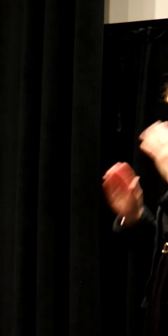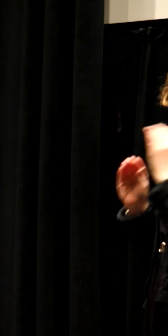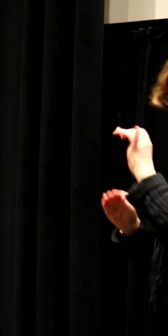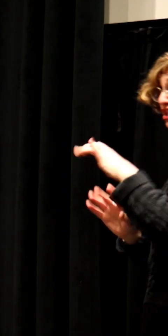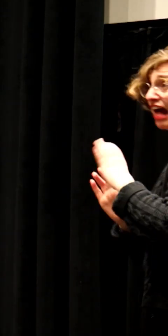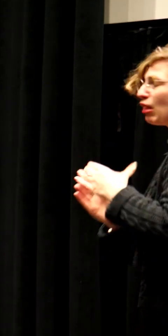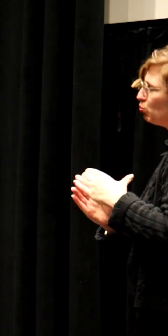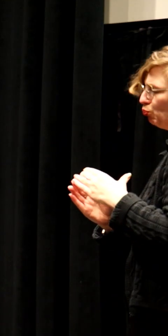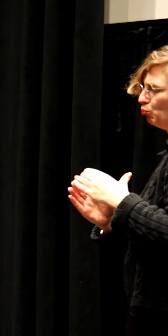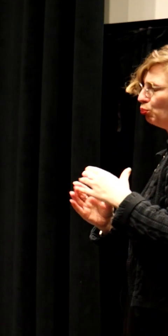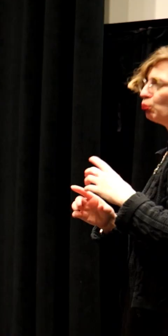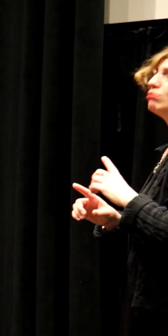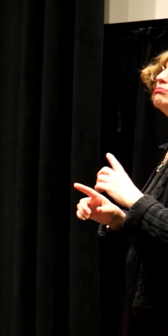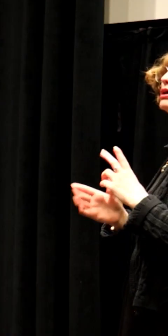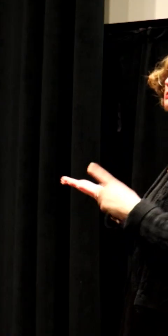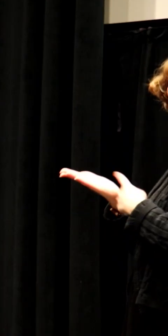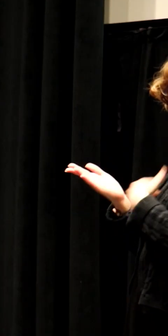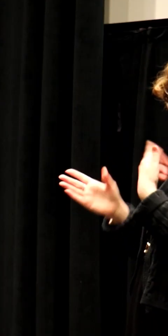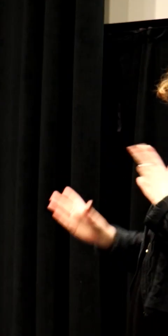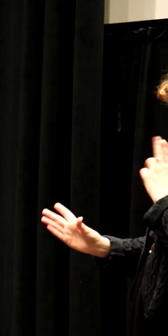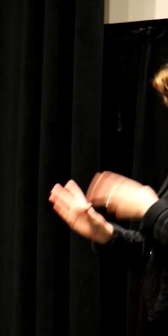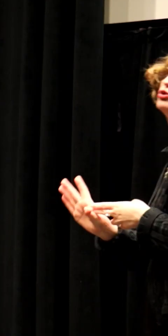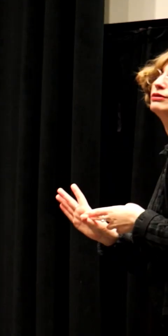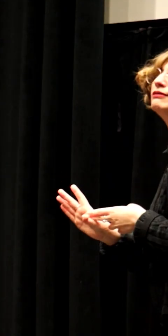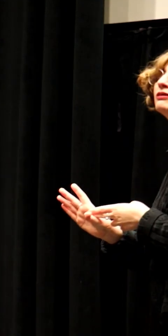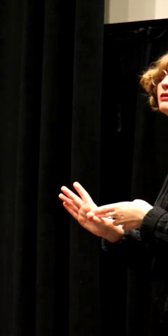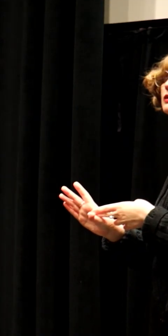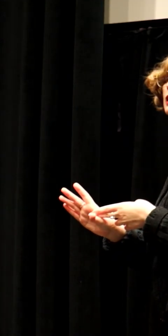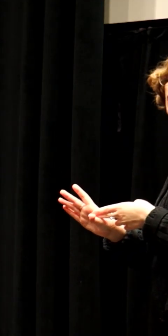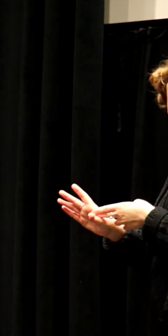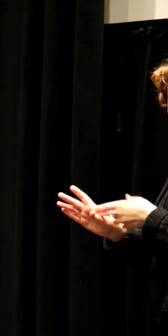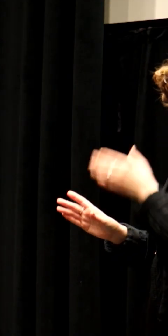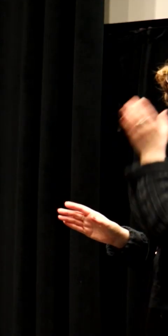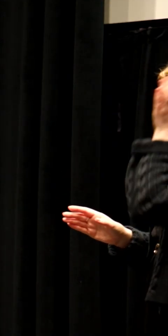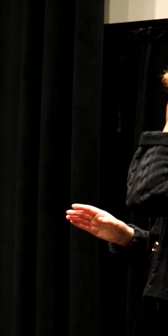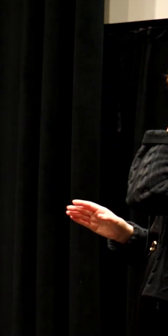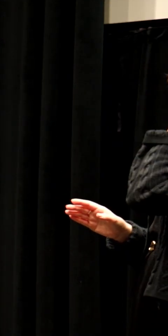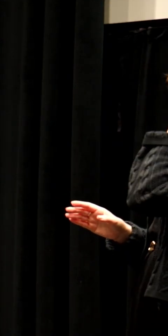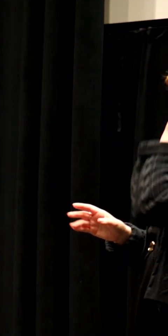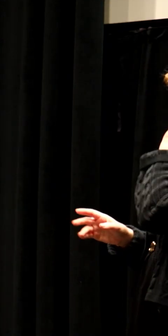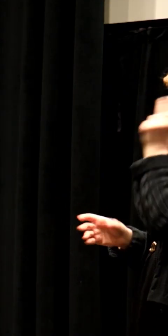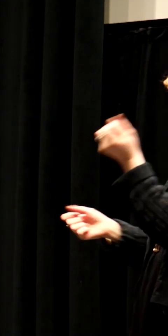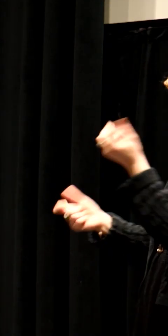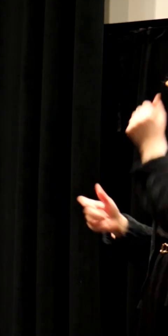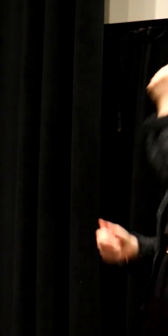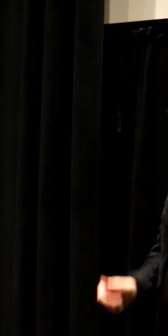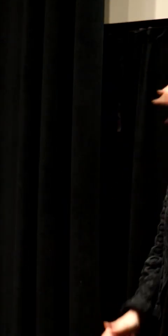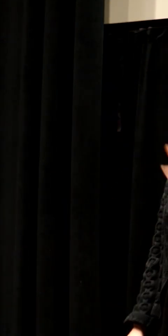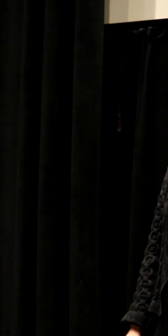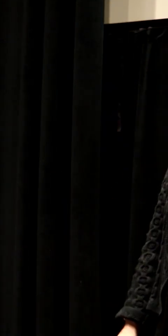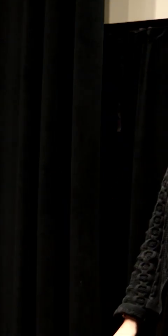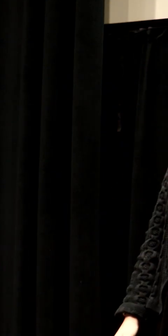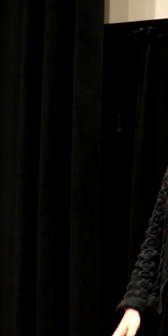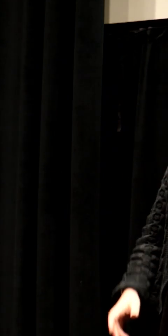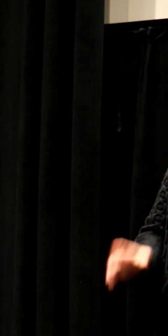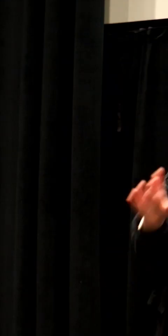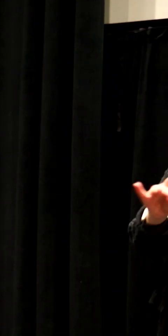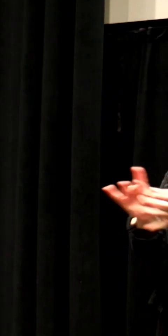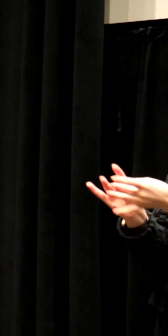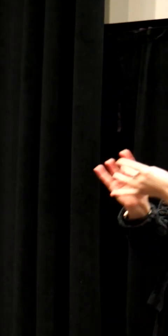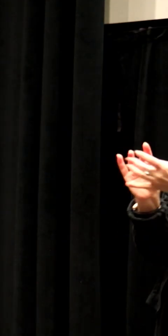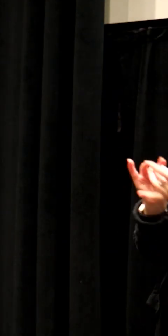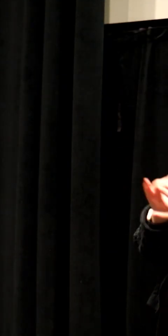that class where I see a lot of just guys talking, and they're just talking over each other,